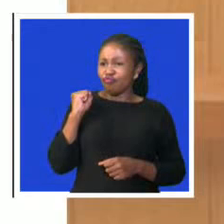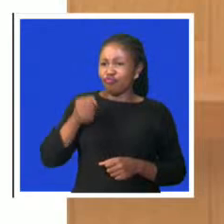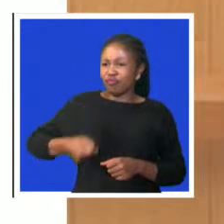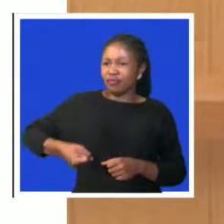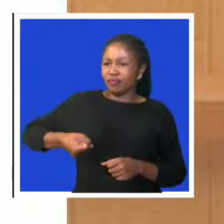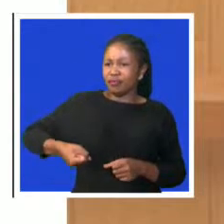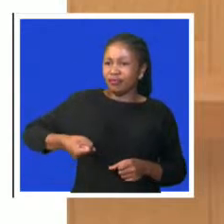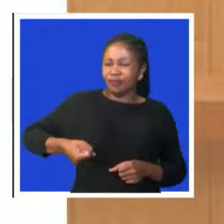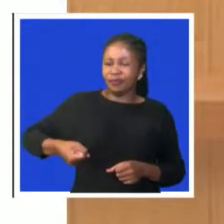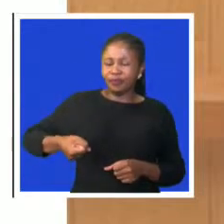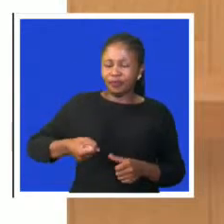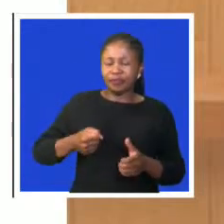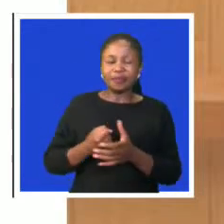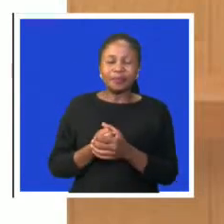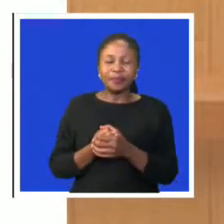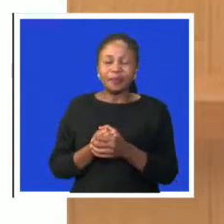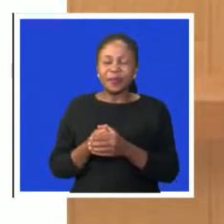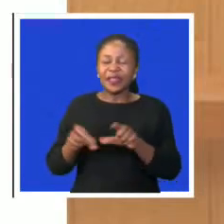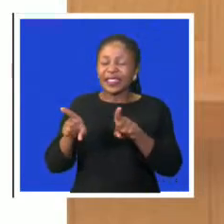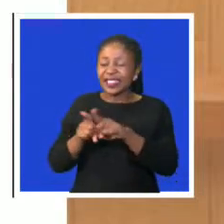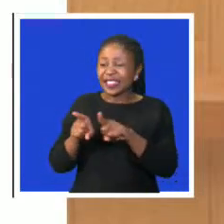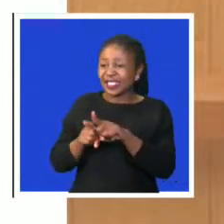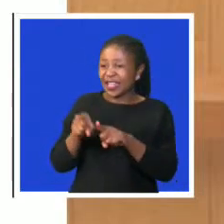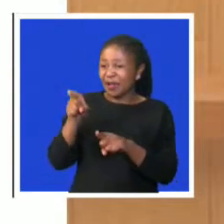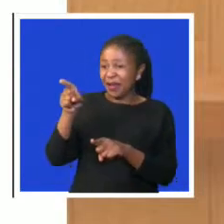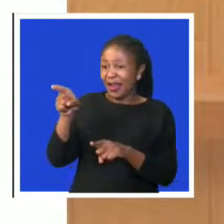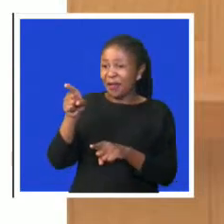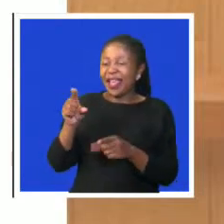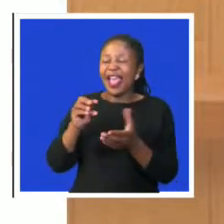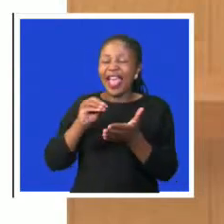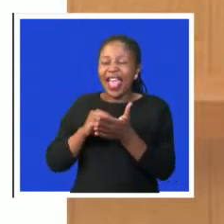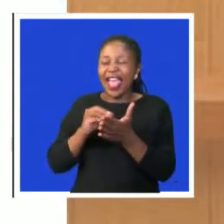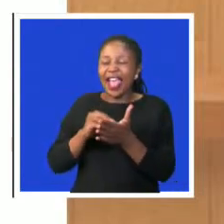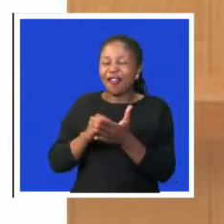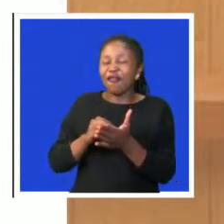to each other as learned friends.